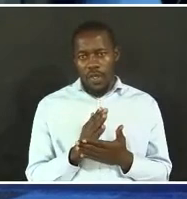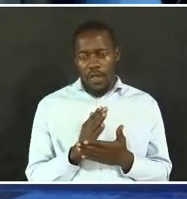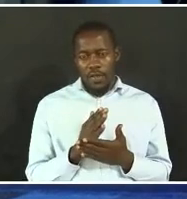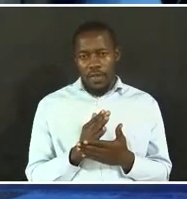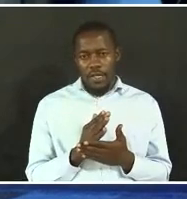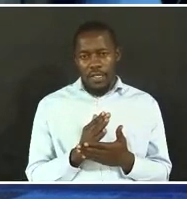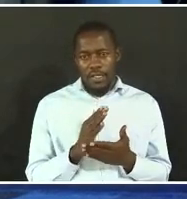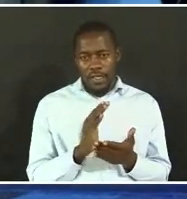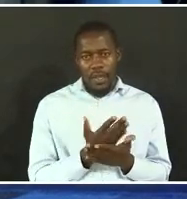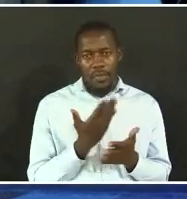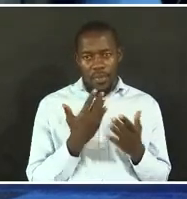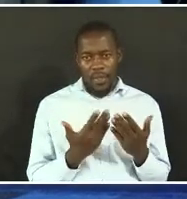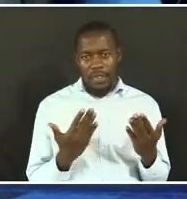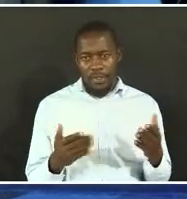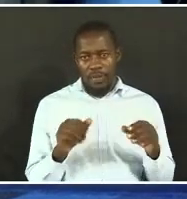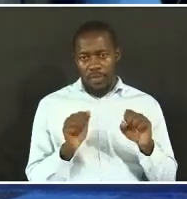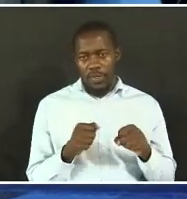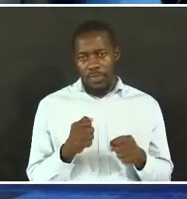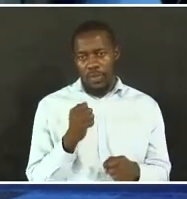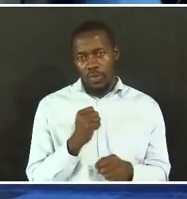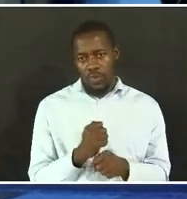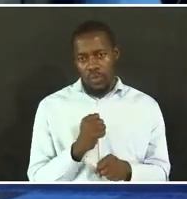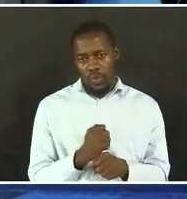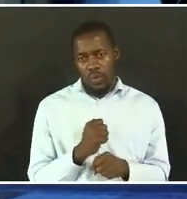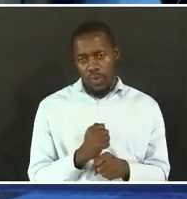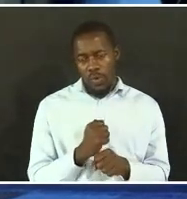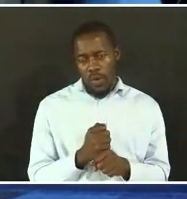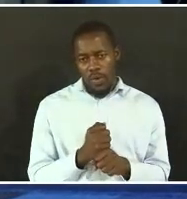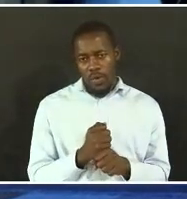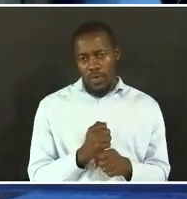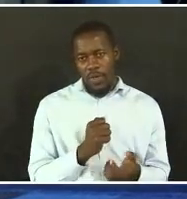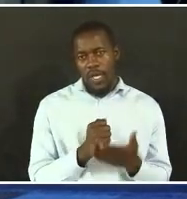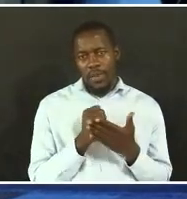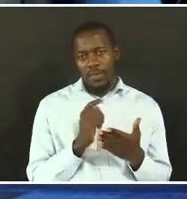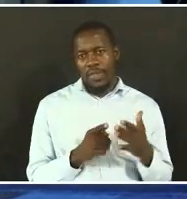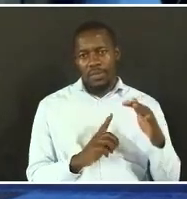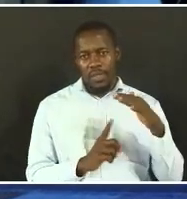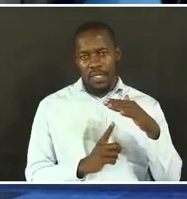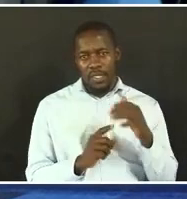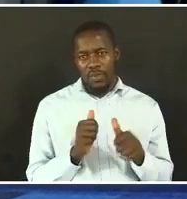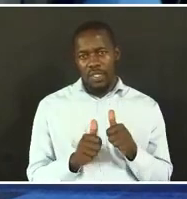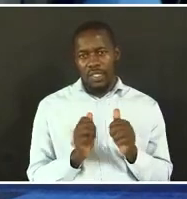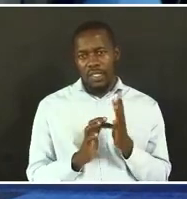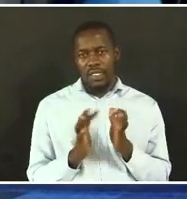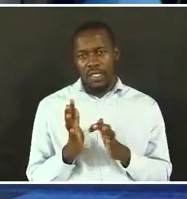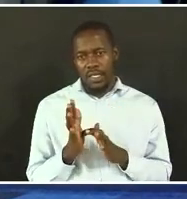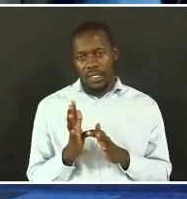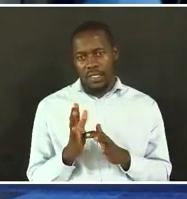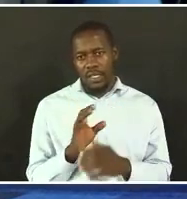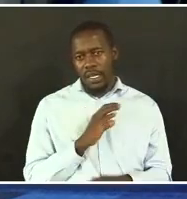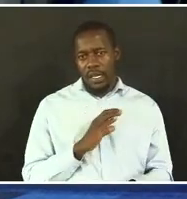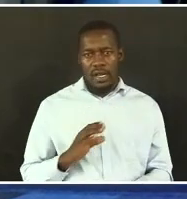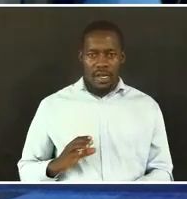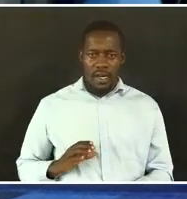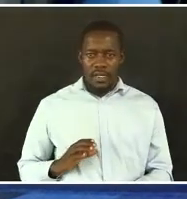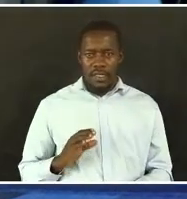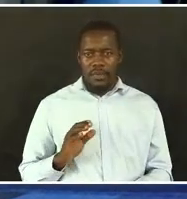you can do to progress this ministry which Christ himself